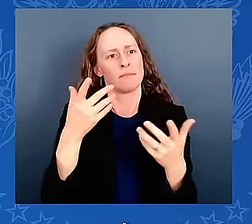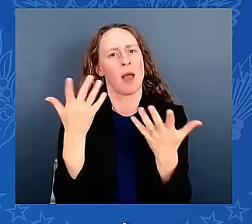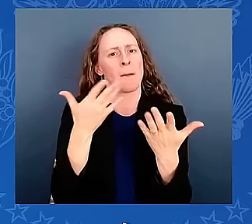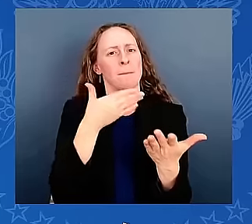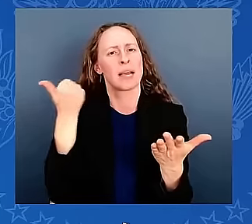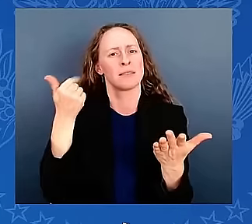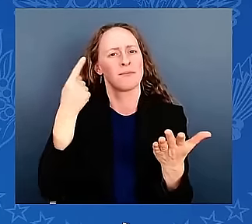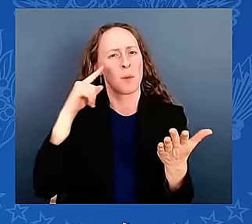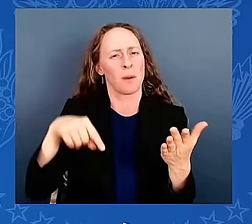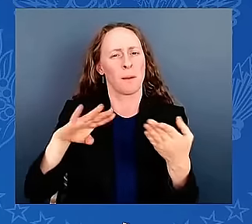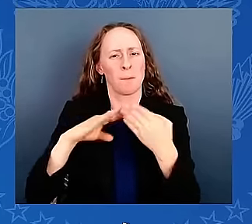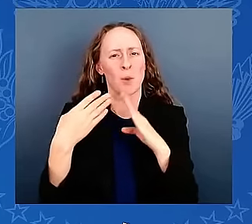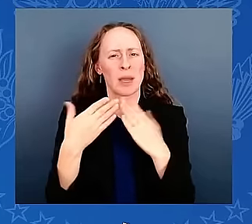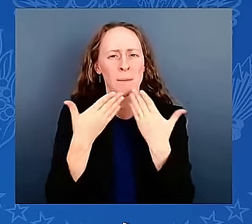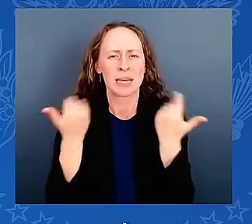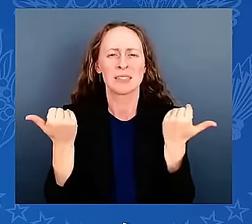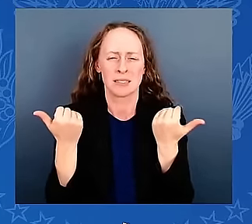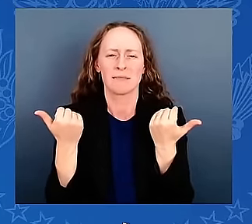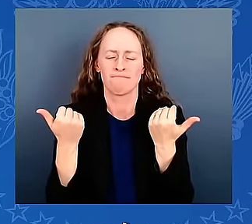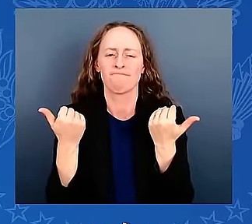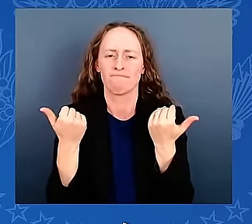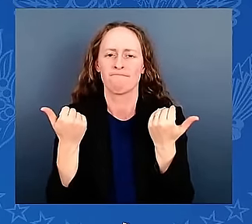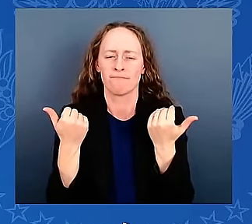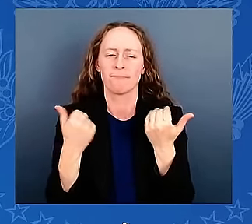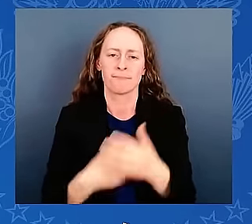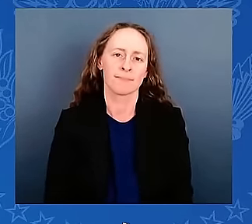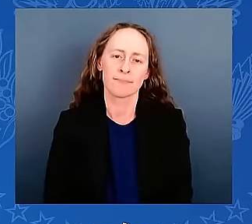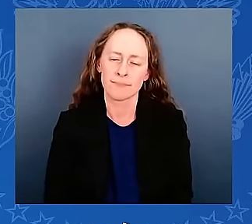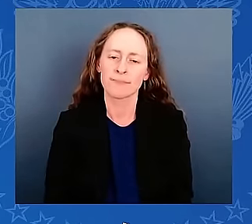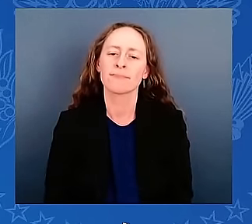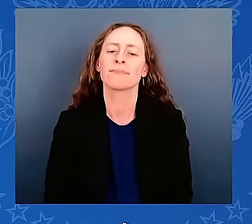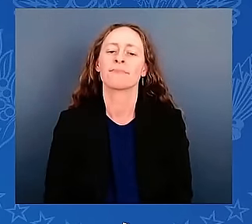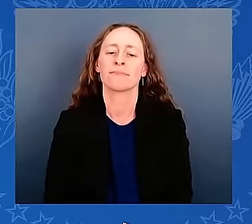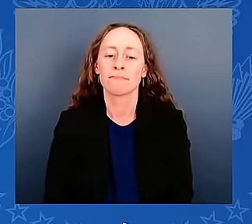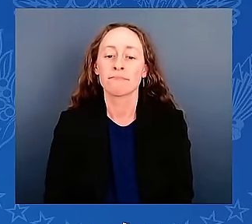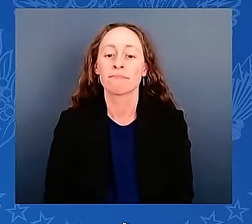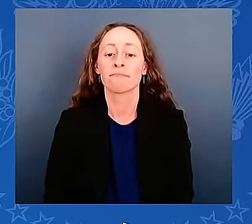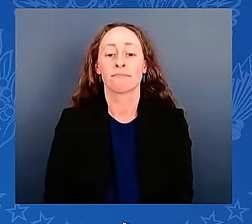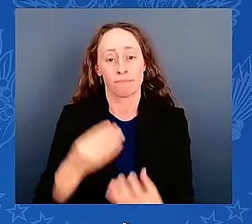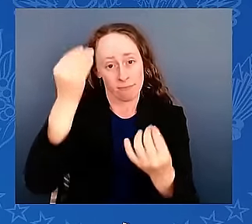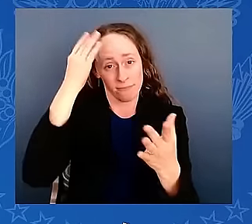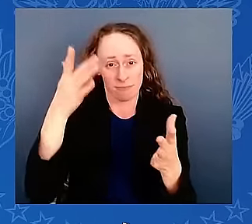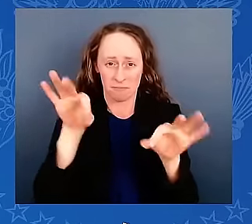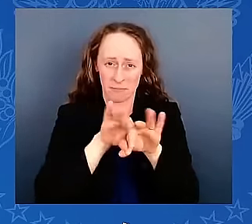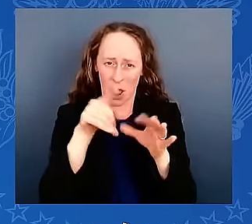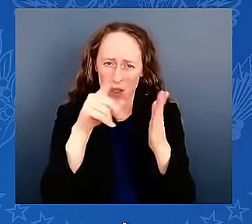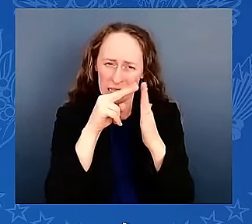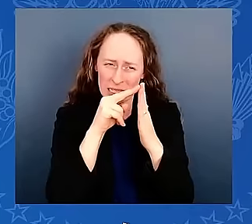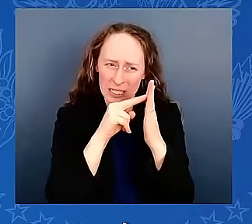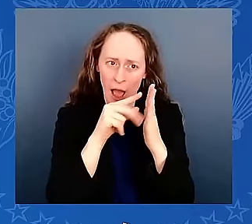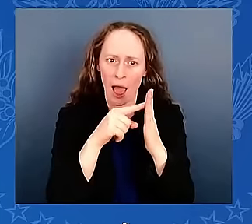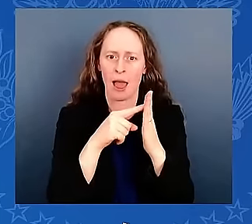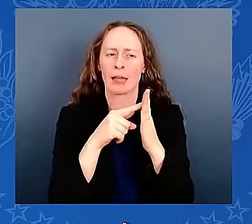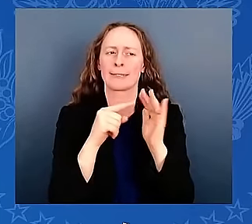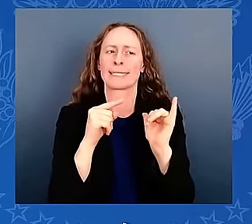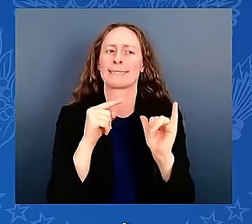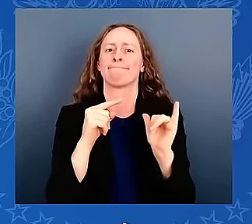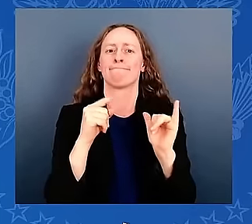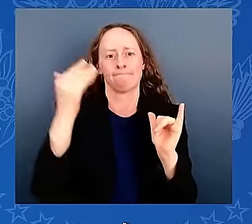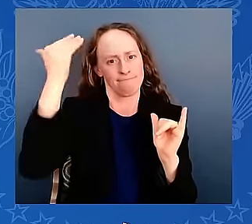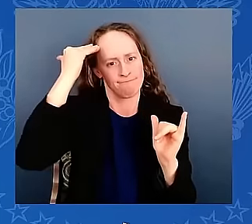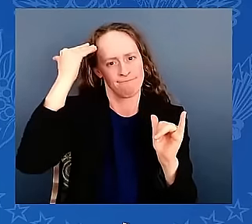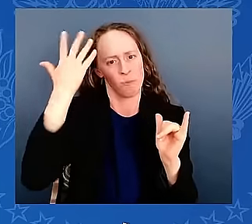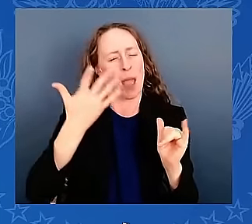you, if you do that, it's in the best interest of America. The black community